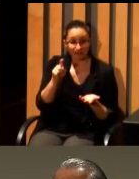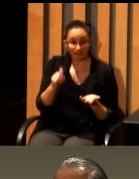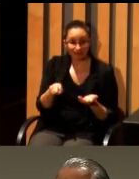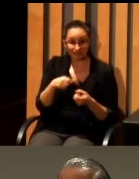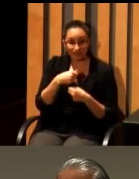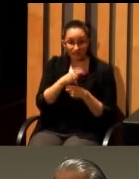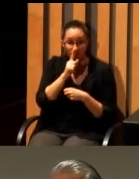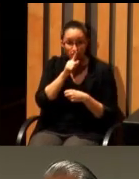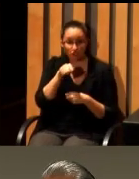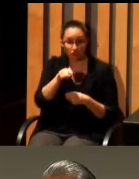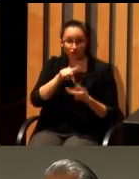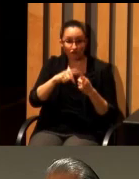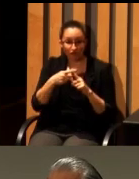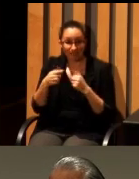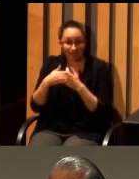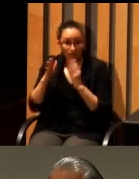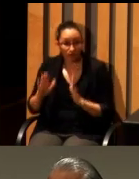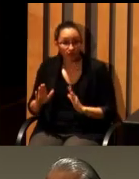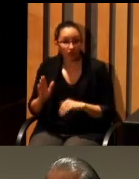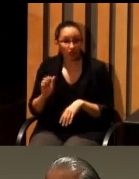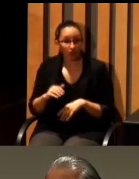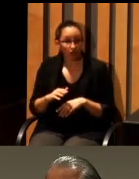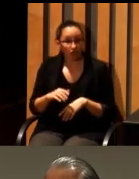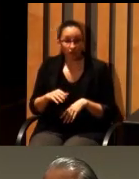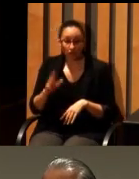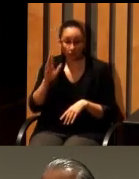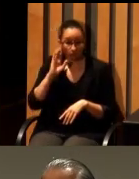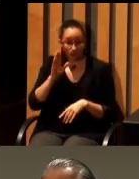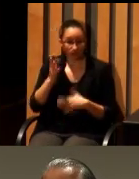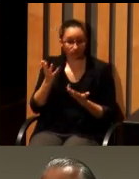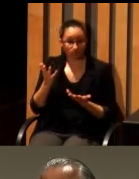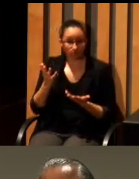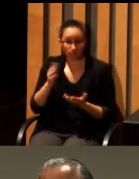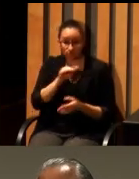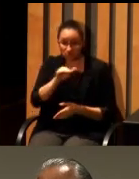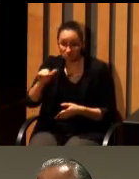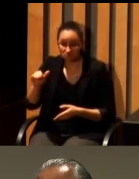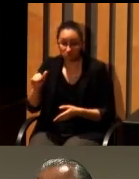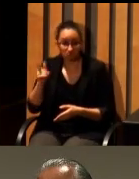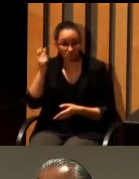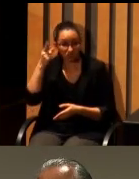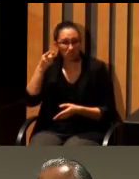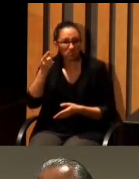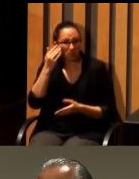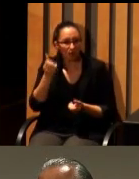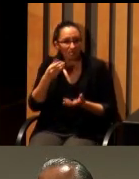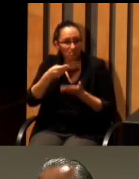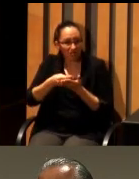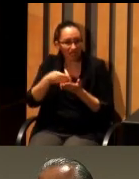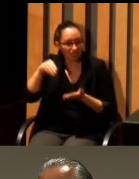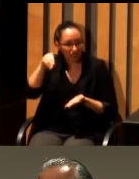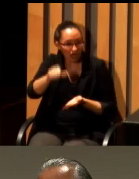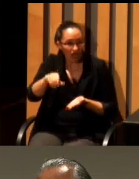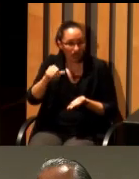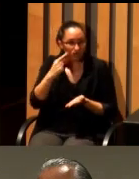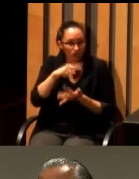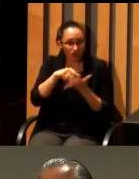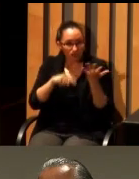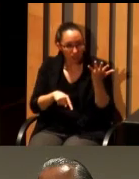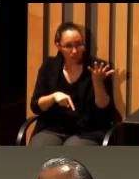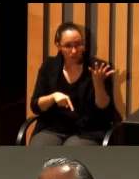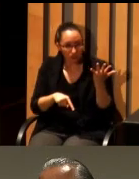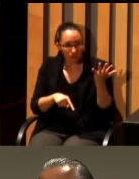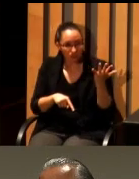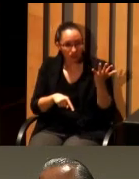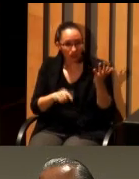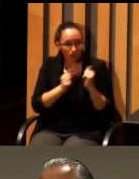friends, your neighborhood withhold the cash that is being poured in terms of the purchase of those items